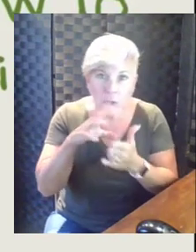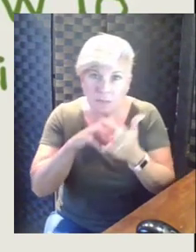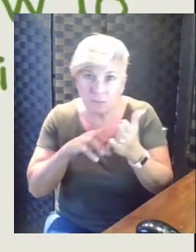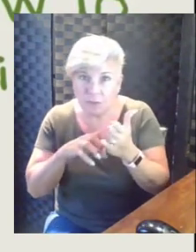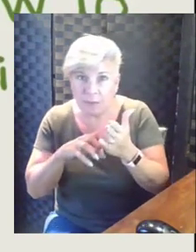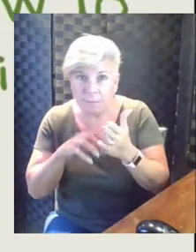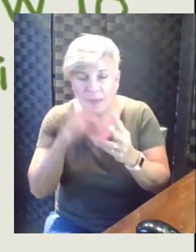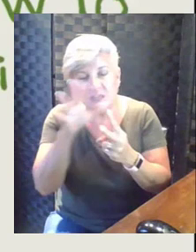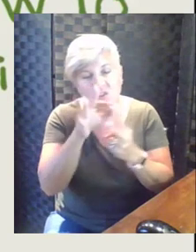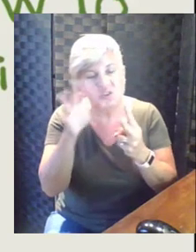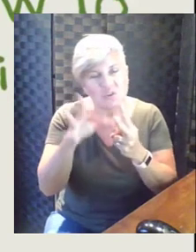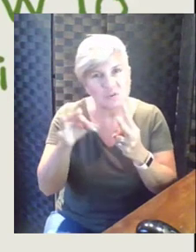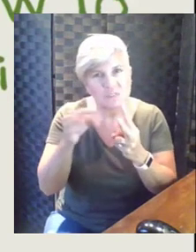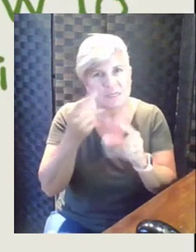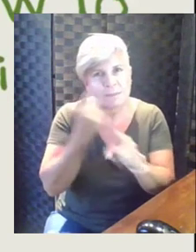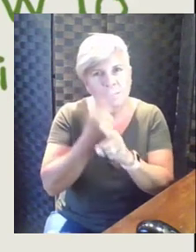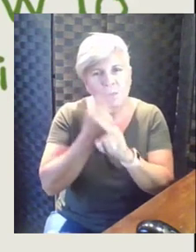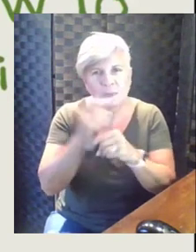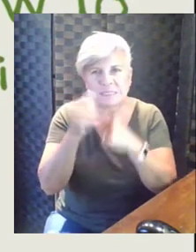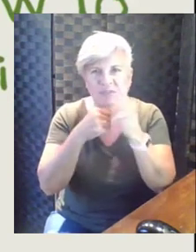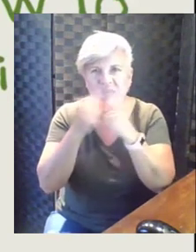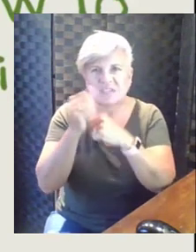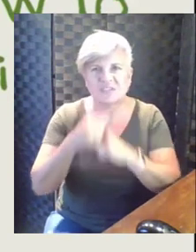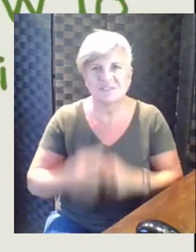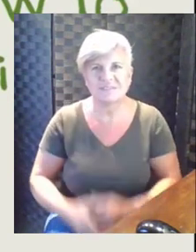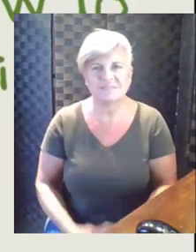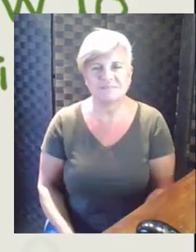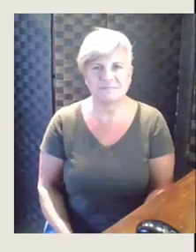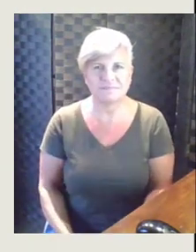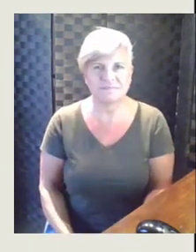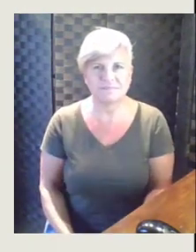subtraction problems by choosing appropriate strategies.